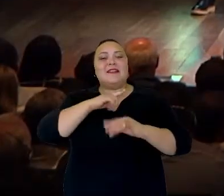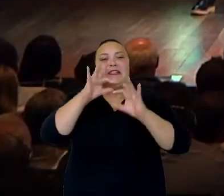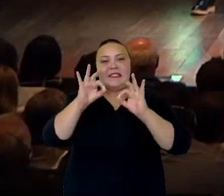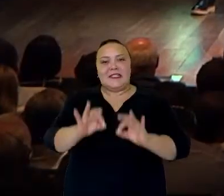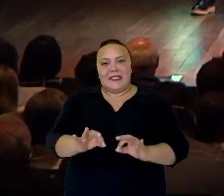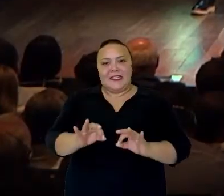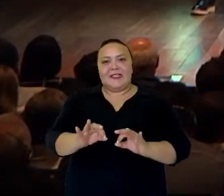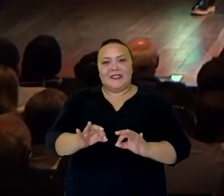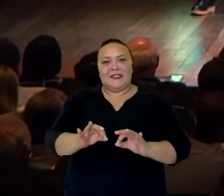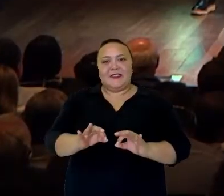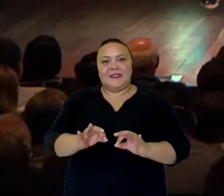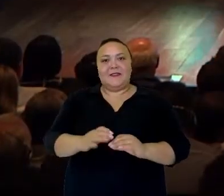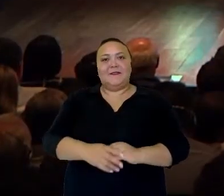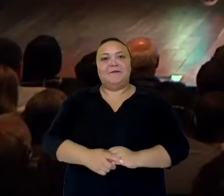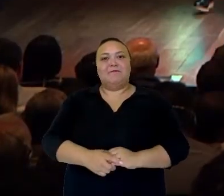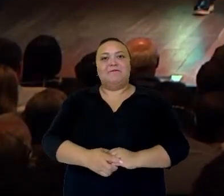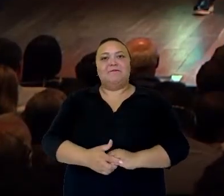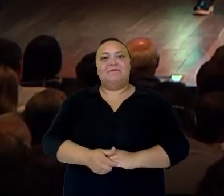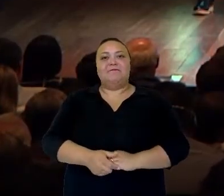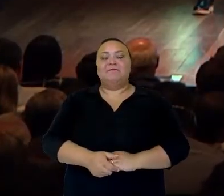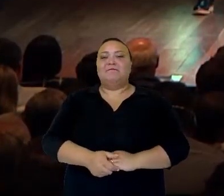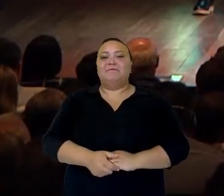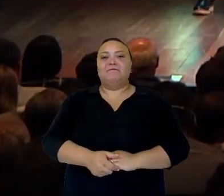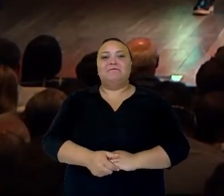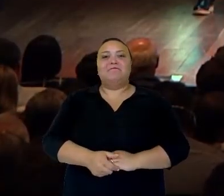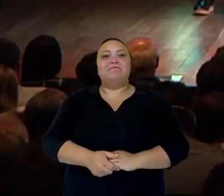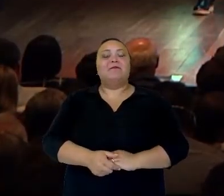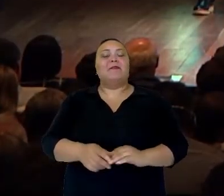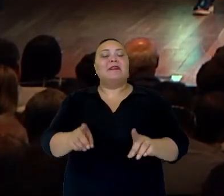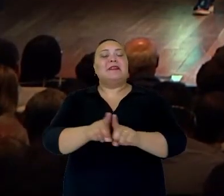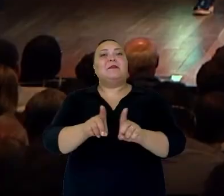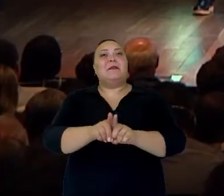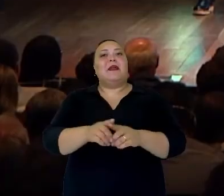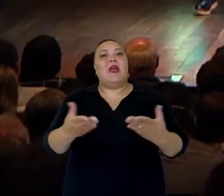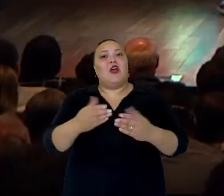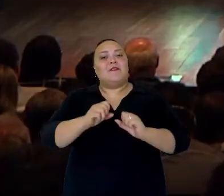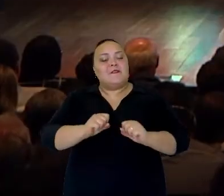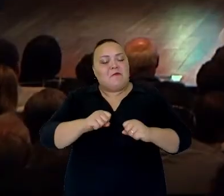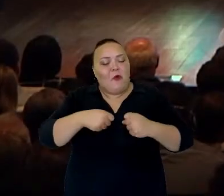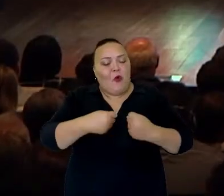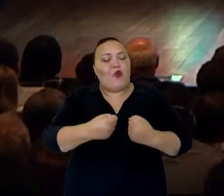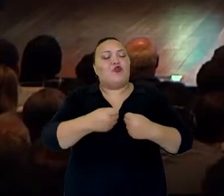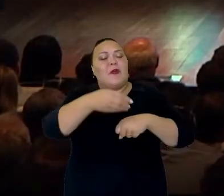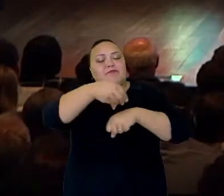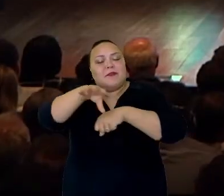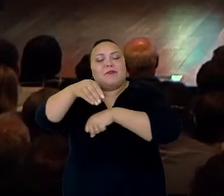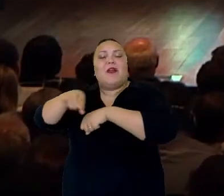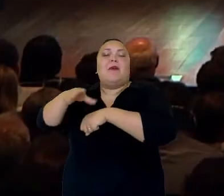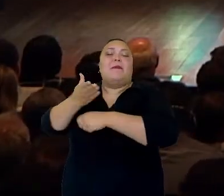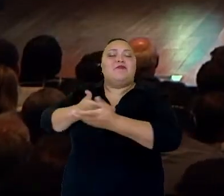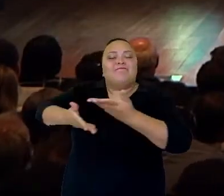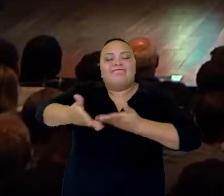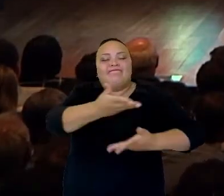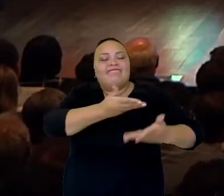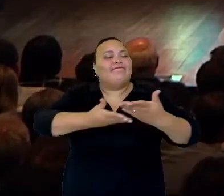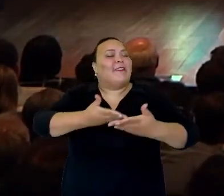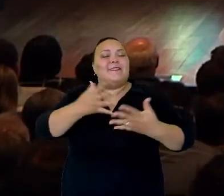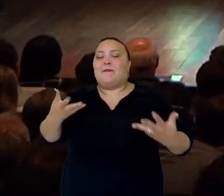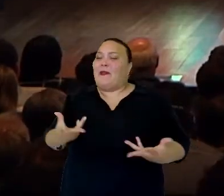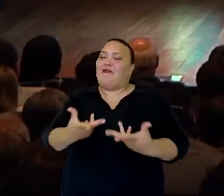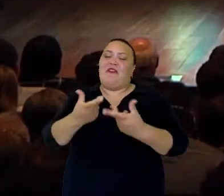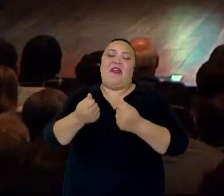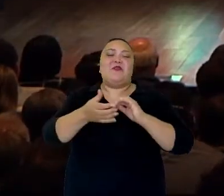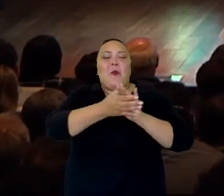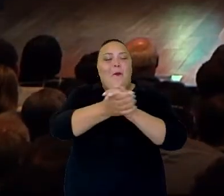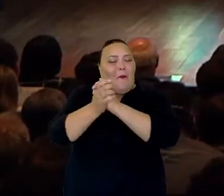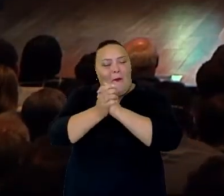really pushing hard to share knowledge, and this is fantastic. So congratulations on,